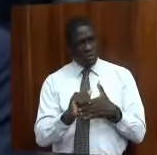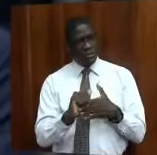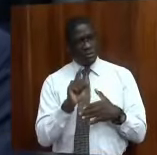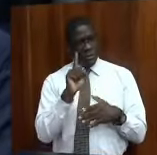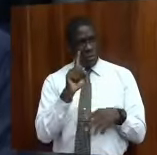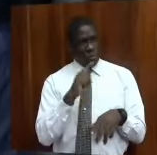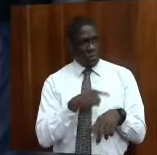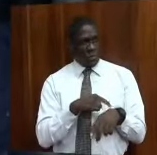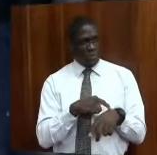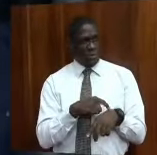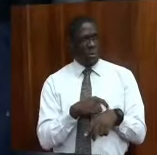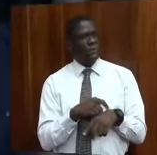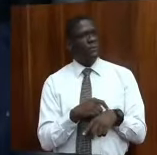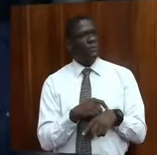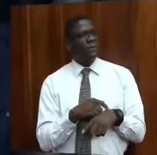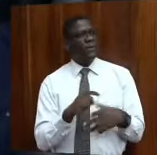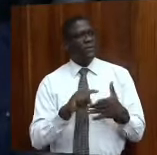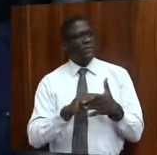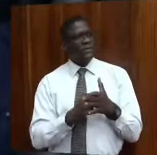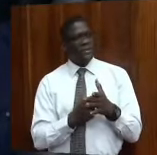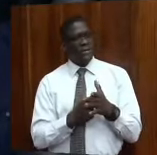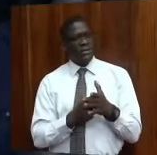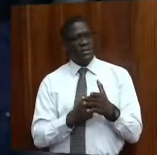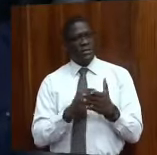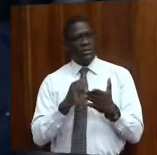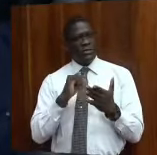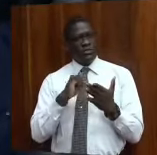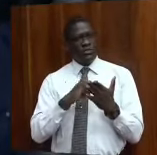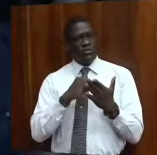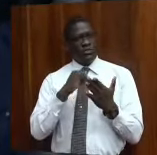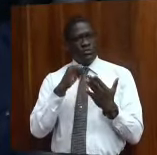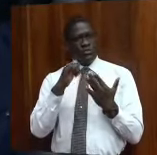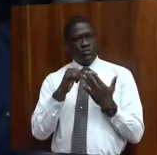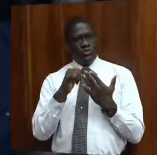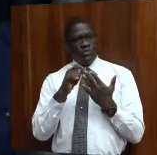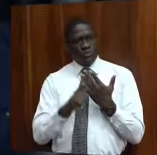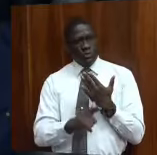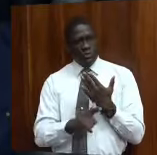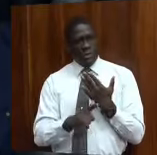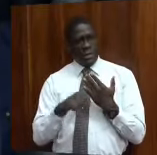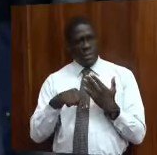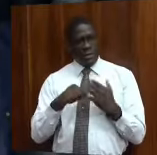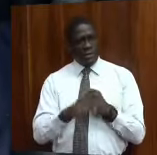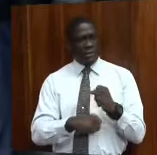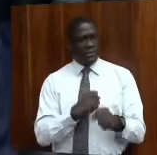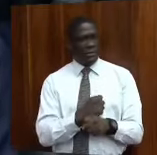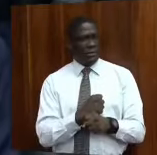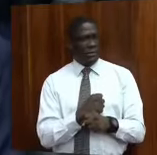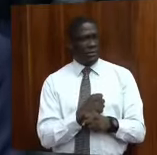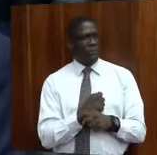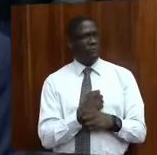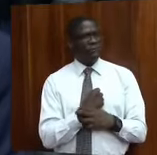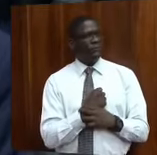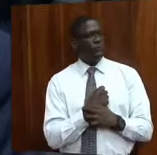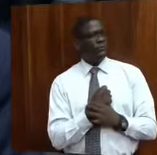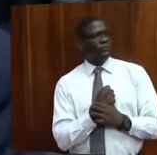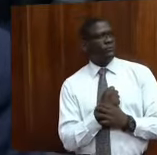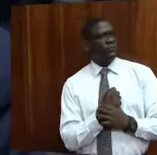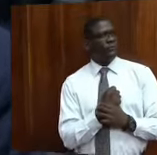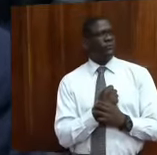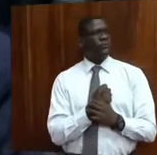Mr. Speaker, my government has secured concessionary funding from the Republic of China, Taiwan, and others to cushion some